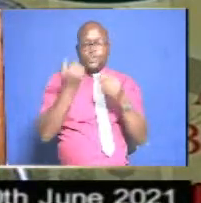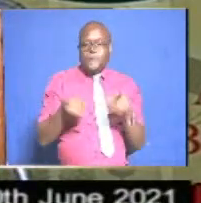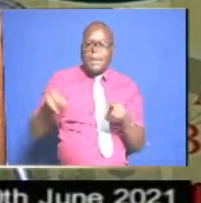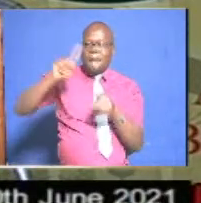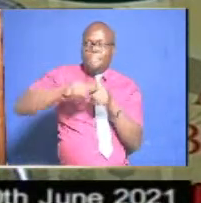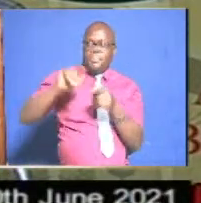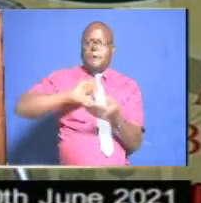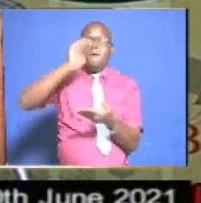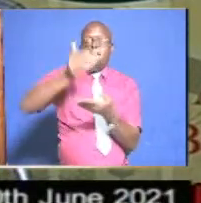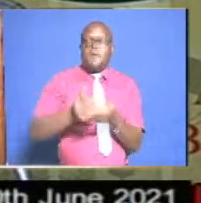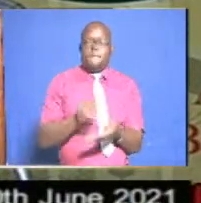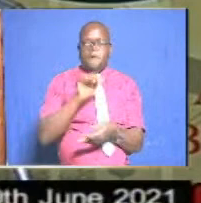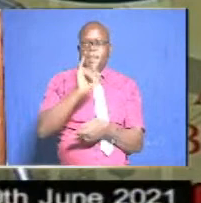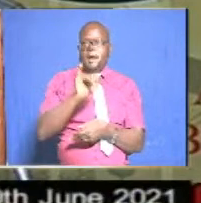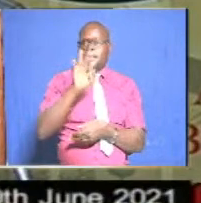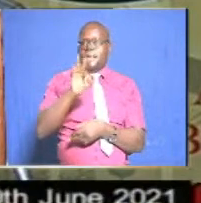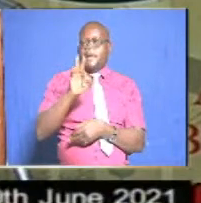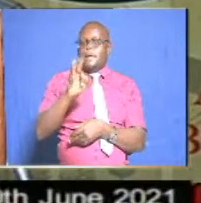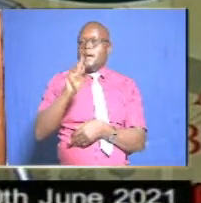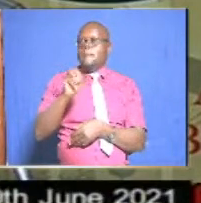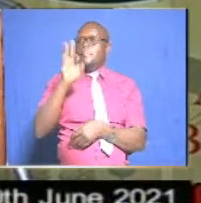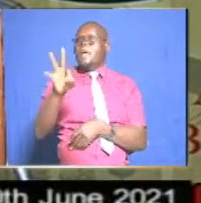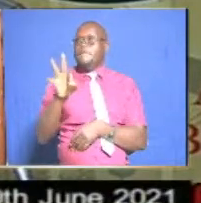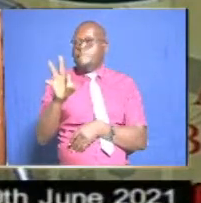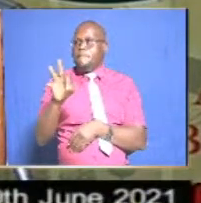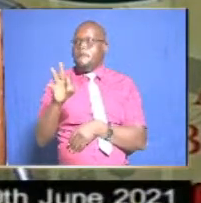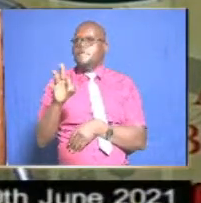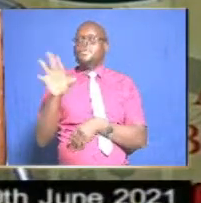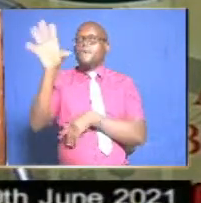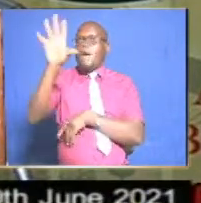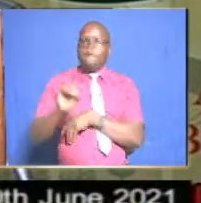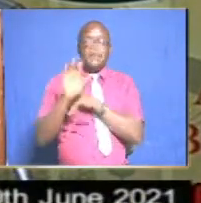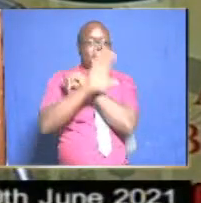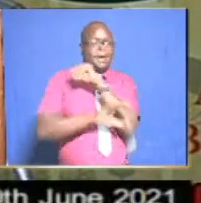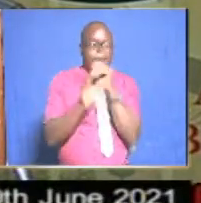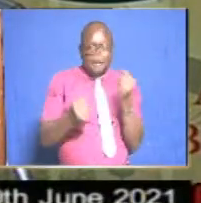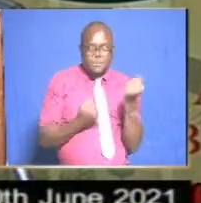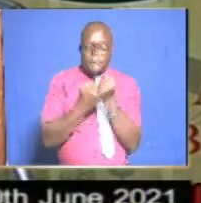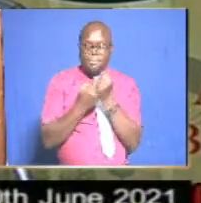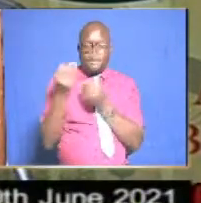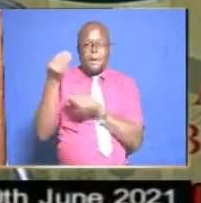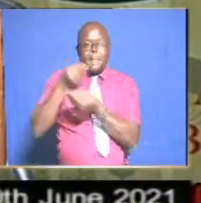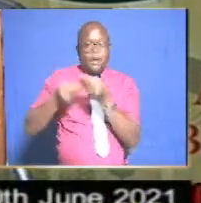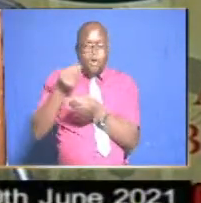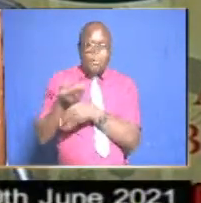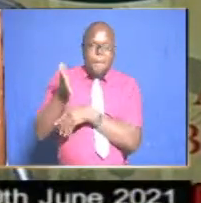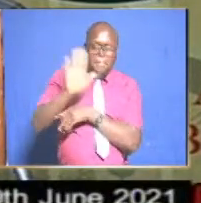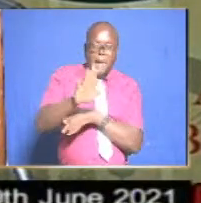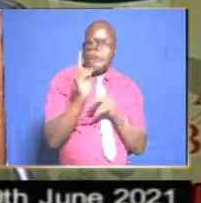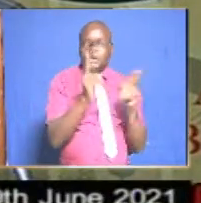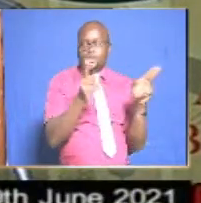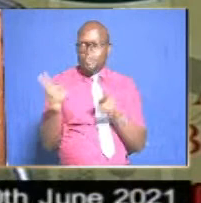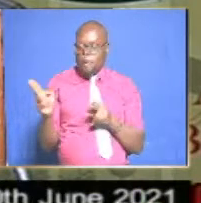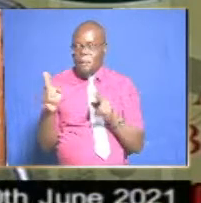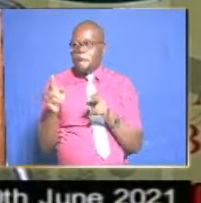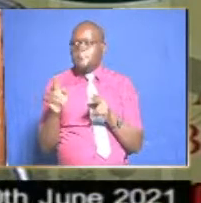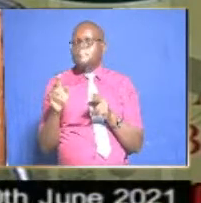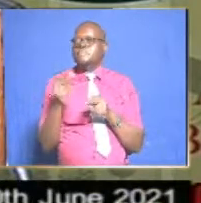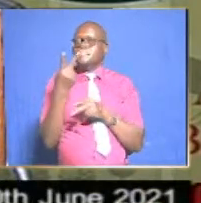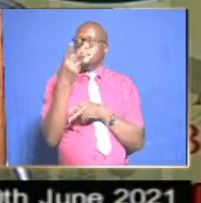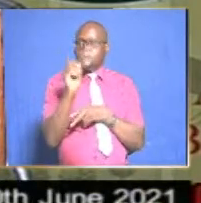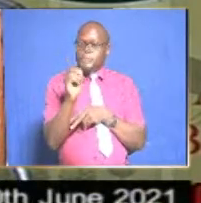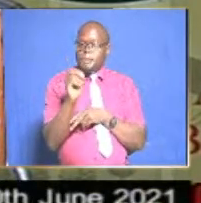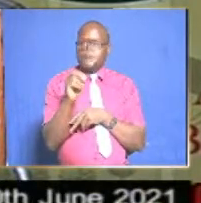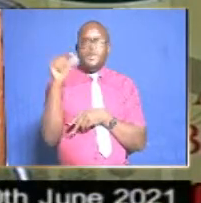funding through the IMF special drawing rights to African states to support economic recovery, extension of the G20 debt